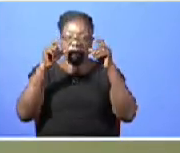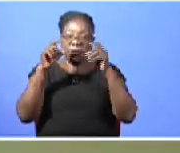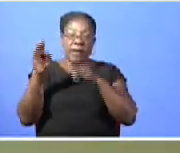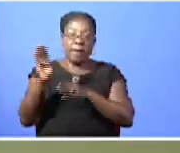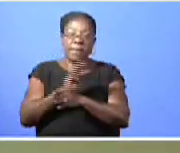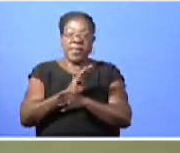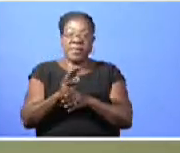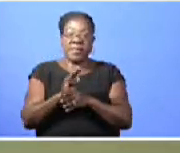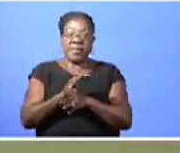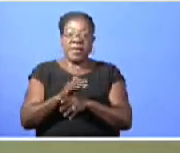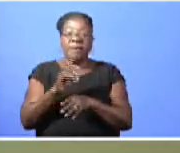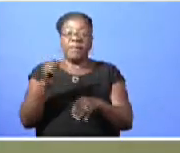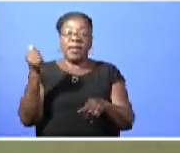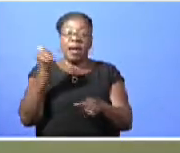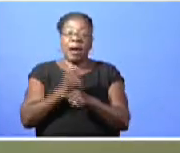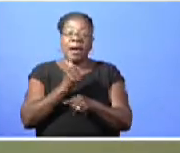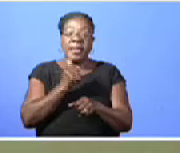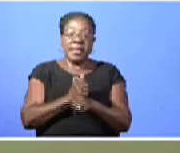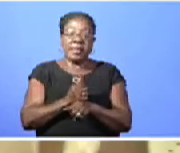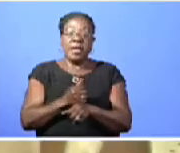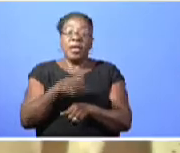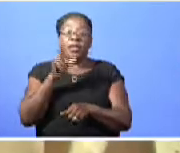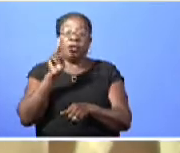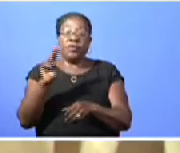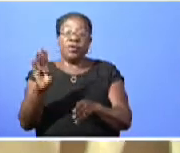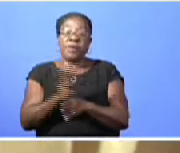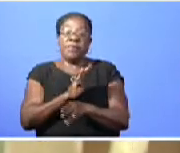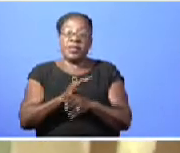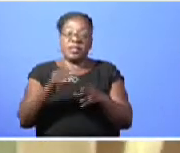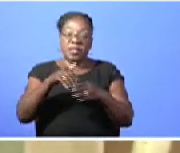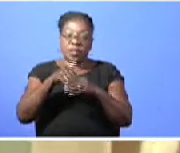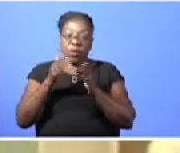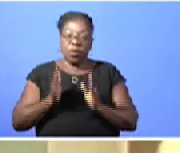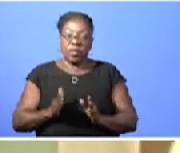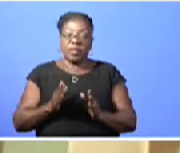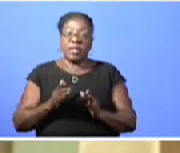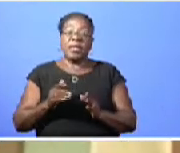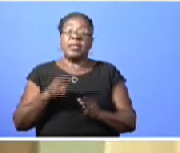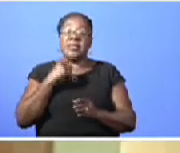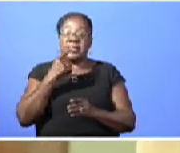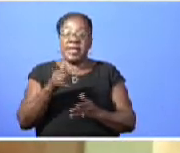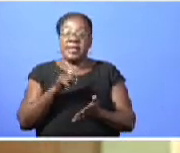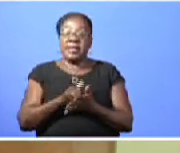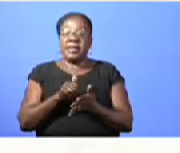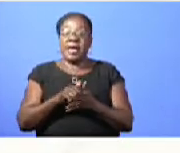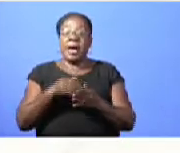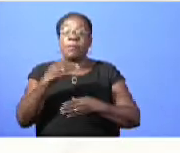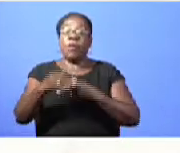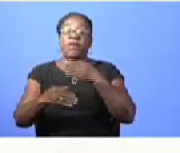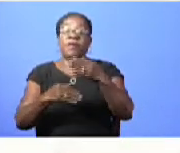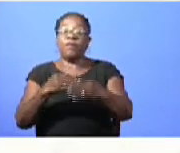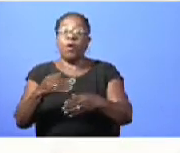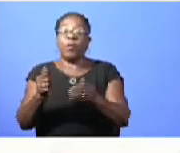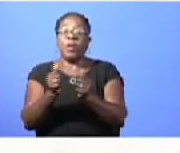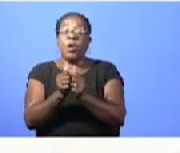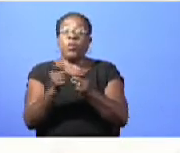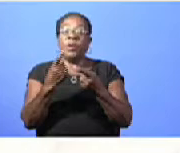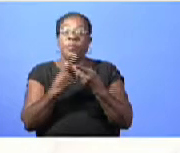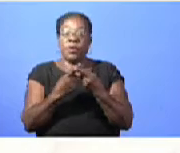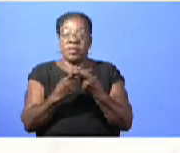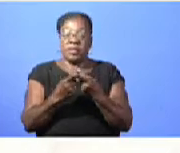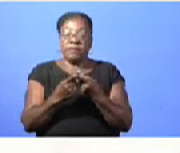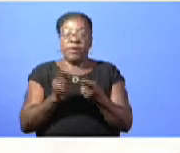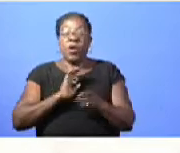many others, has been hard hit, the three business owners say they are moving forward with positivity. We think we're going to get through